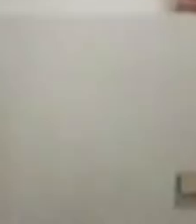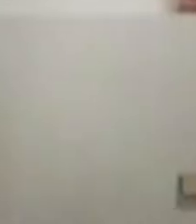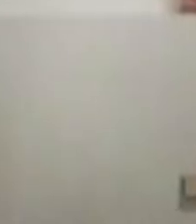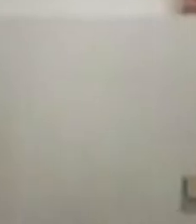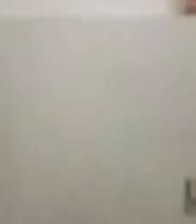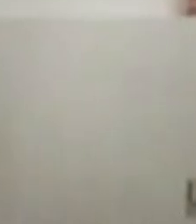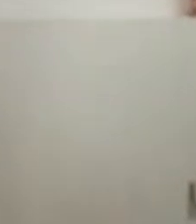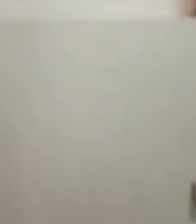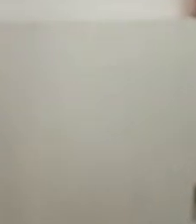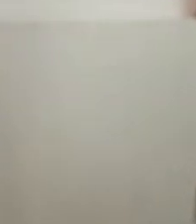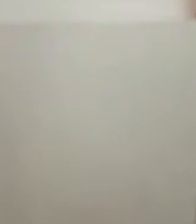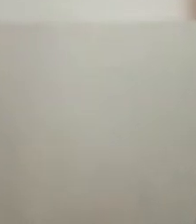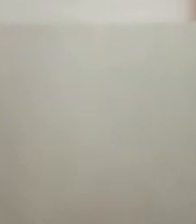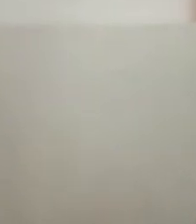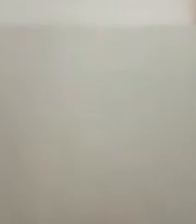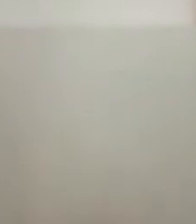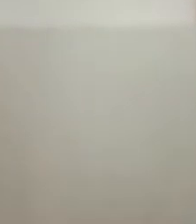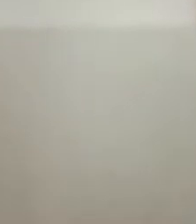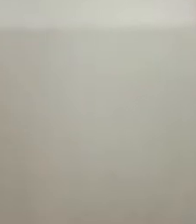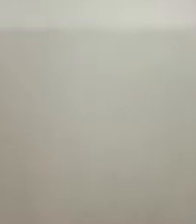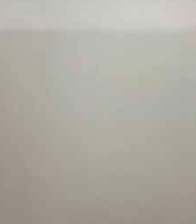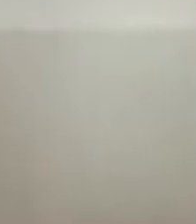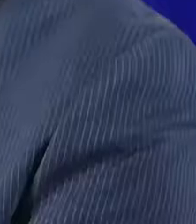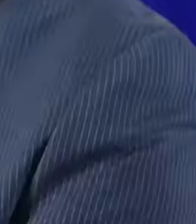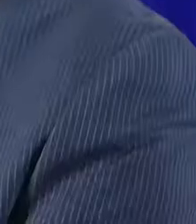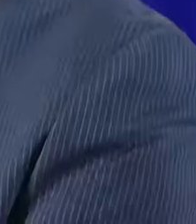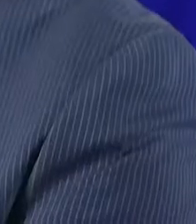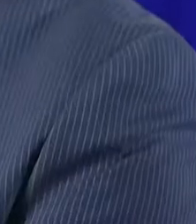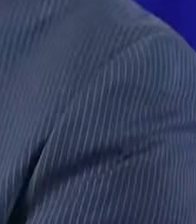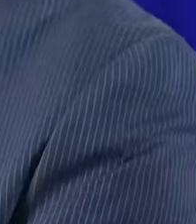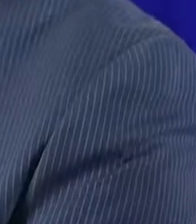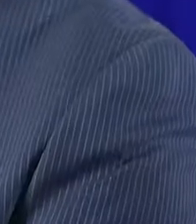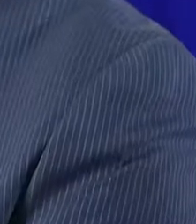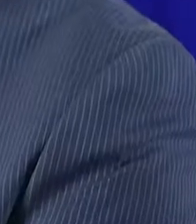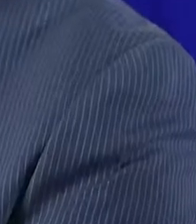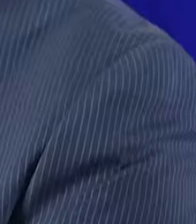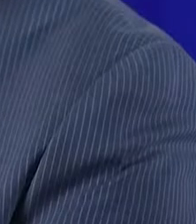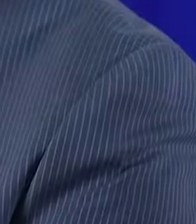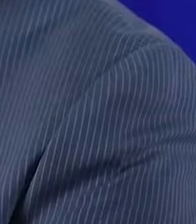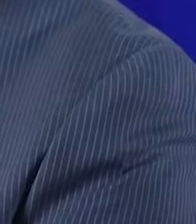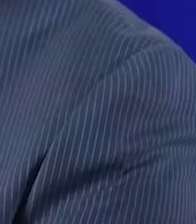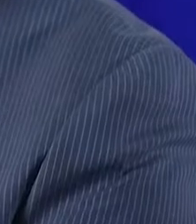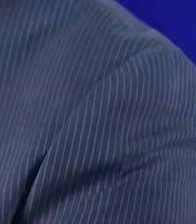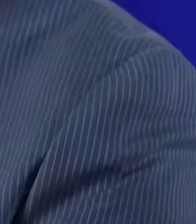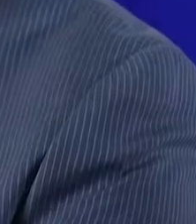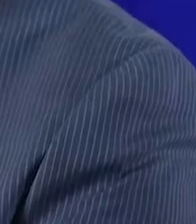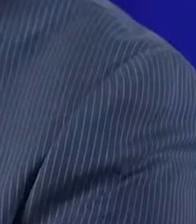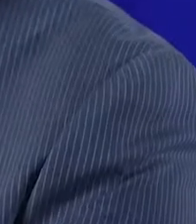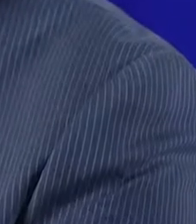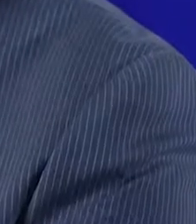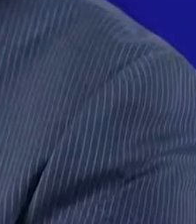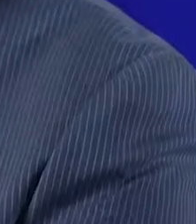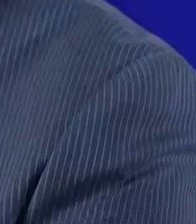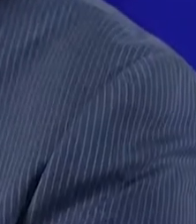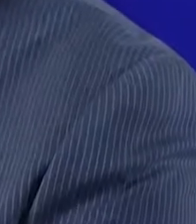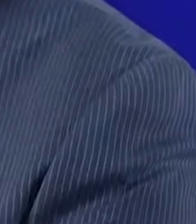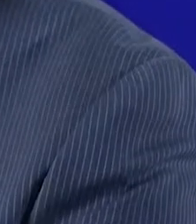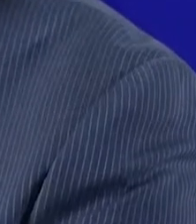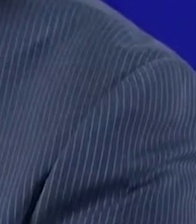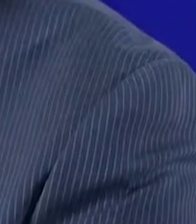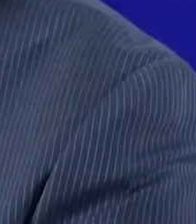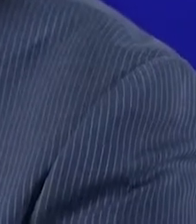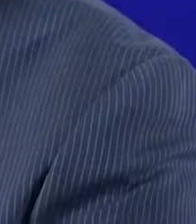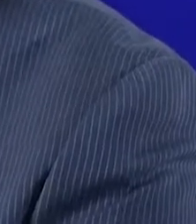Greetings, Virgin Islanders. I am Lieutenant Governor Tregenza Roach. COVID-19 continues to be a serious public